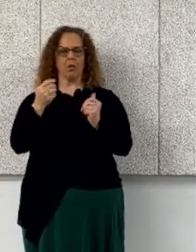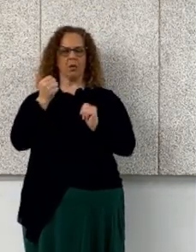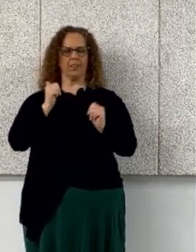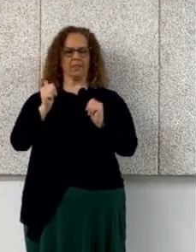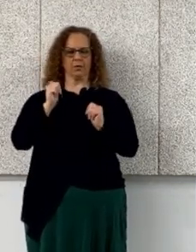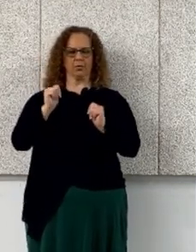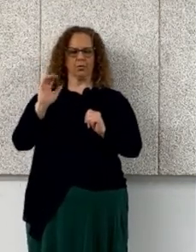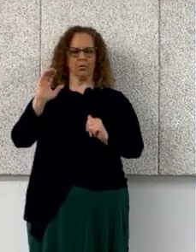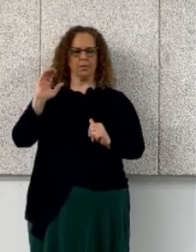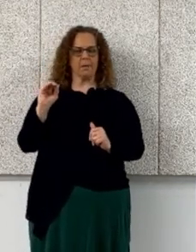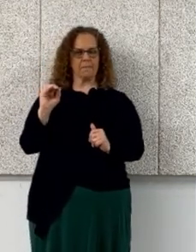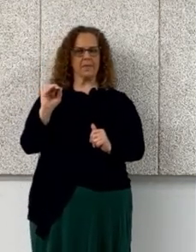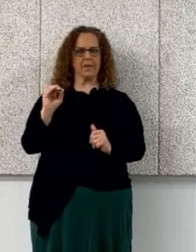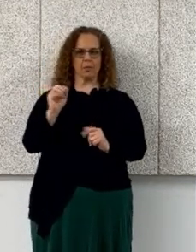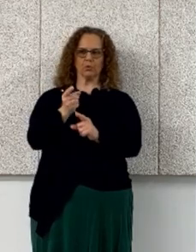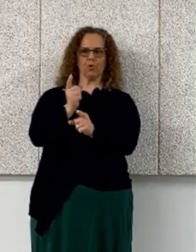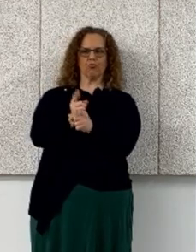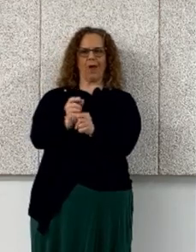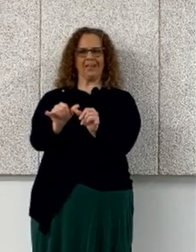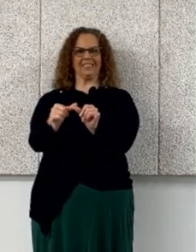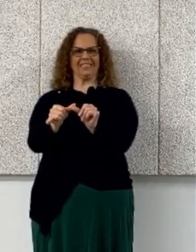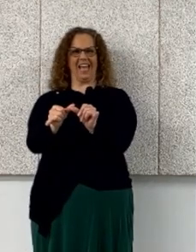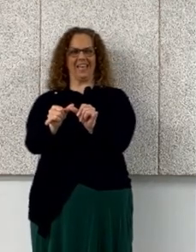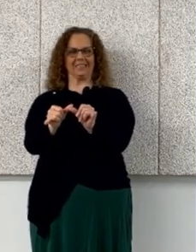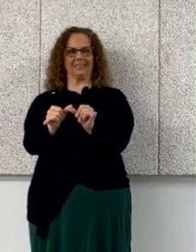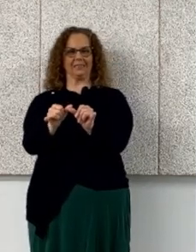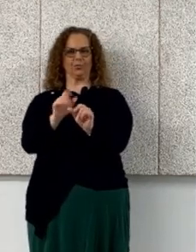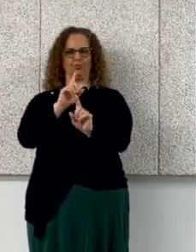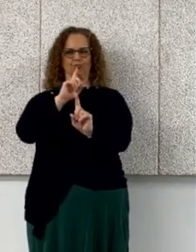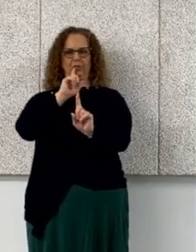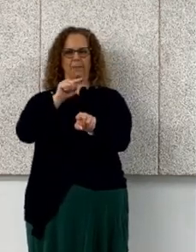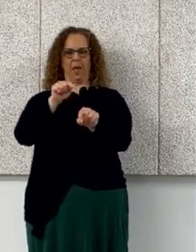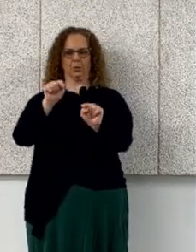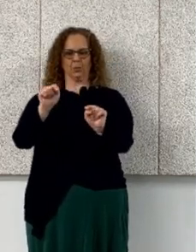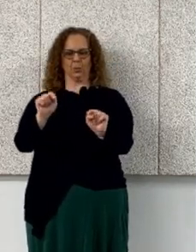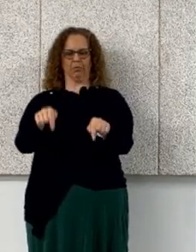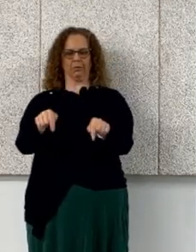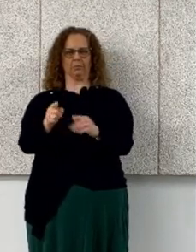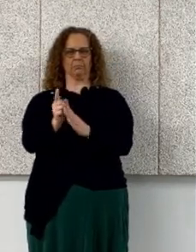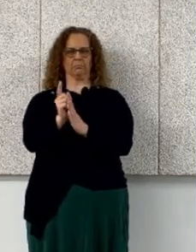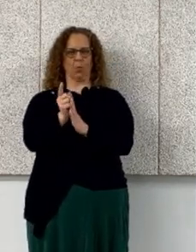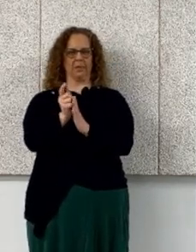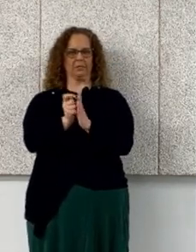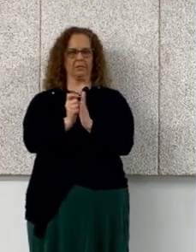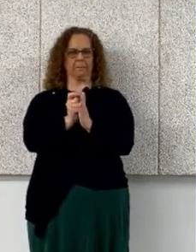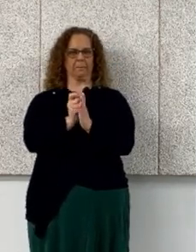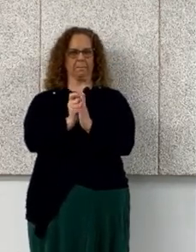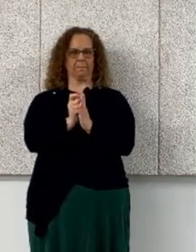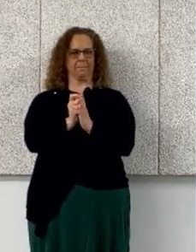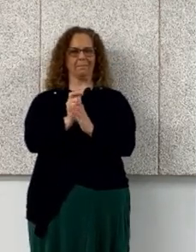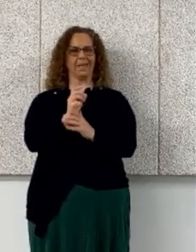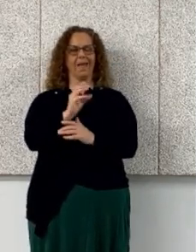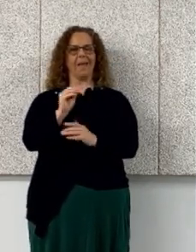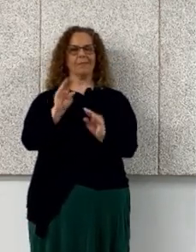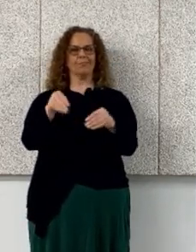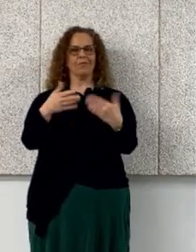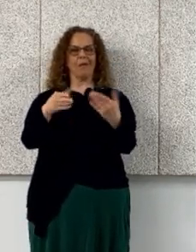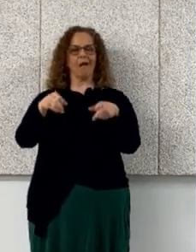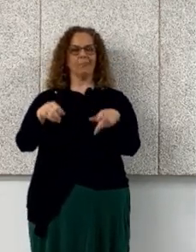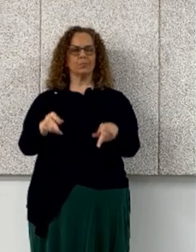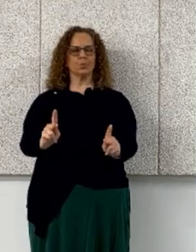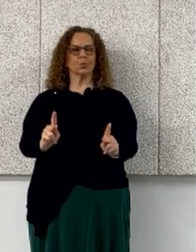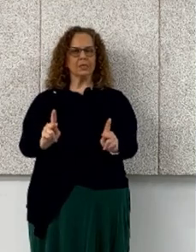that was the right size to respond to this moment. And would give me the opportunity